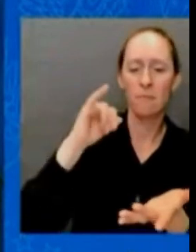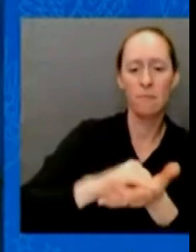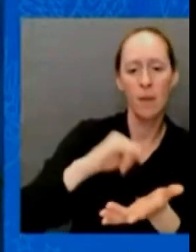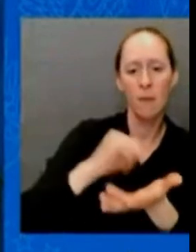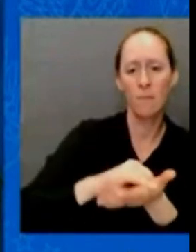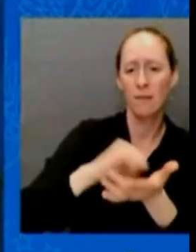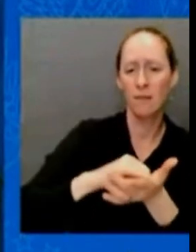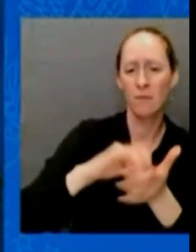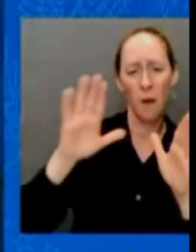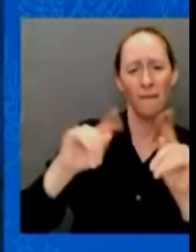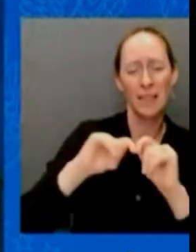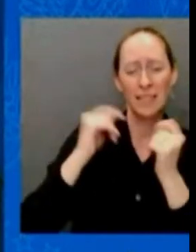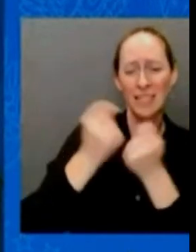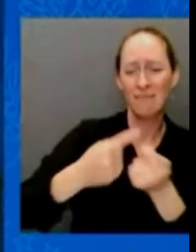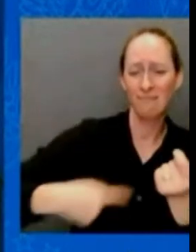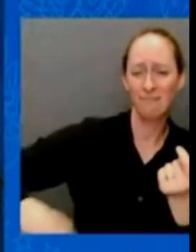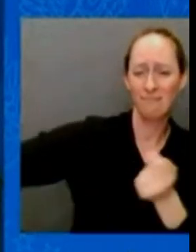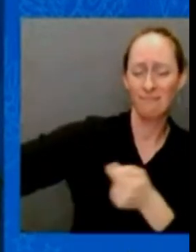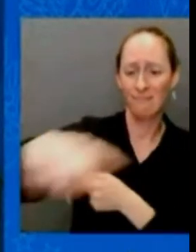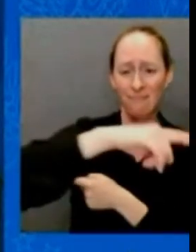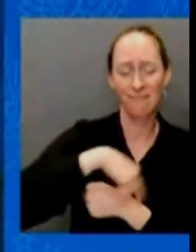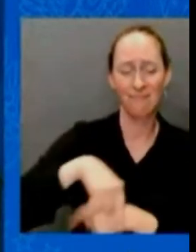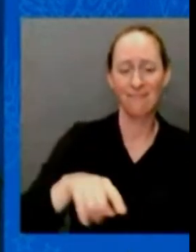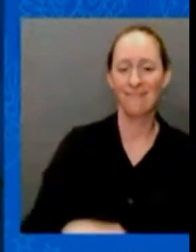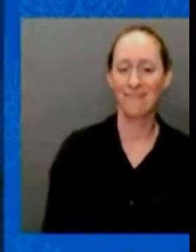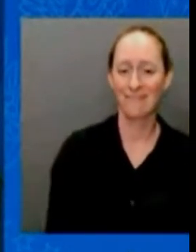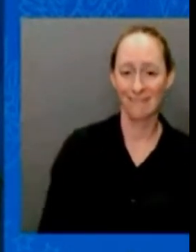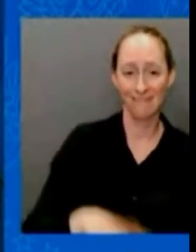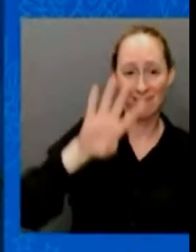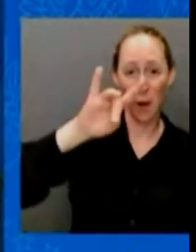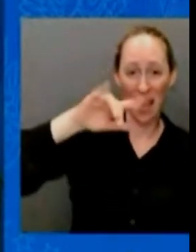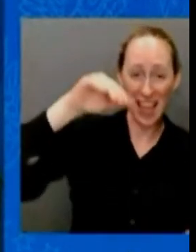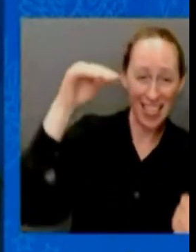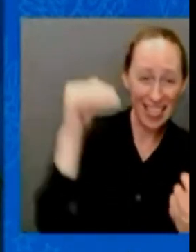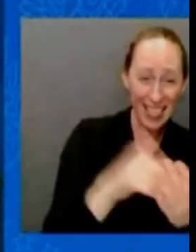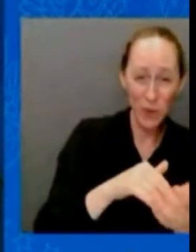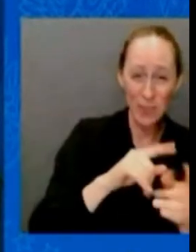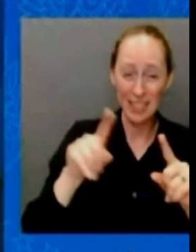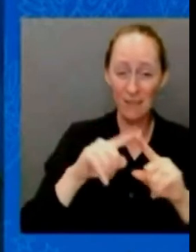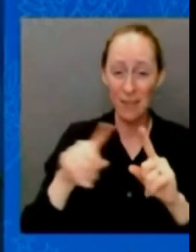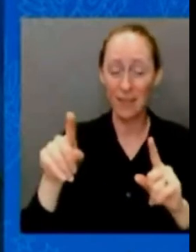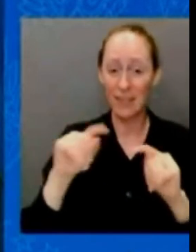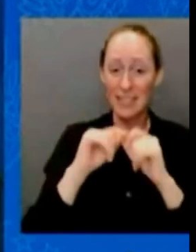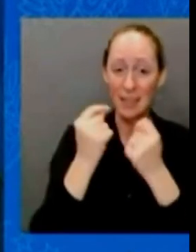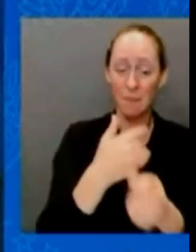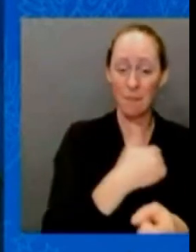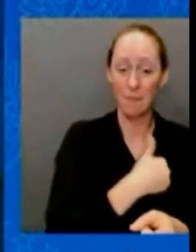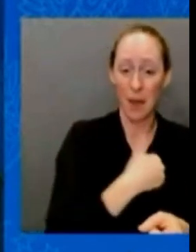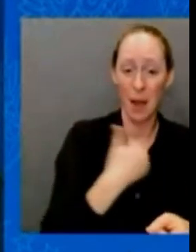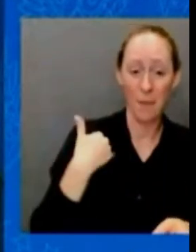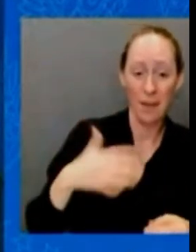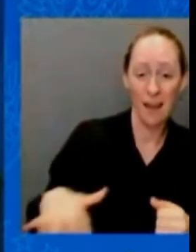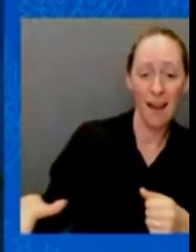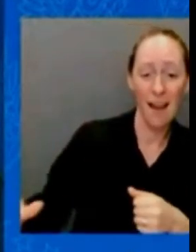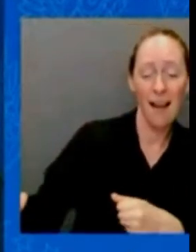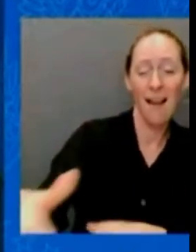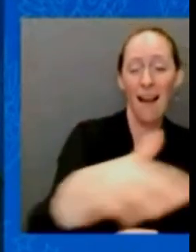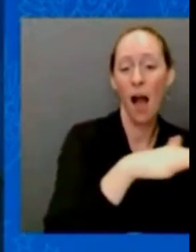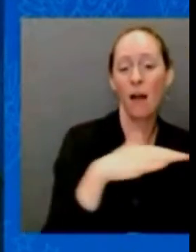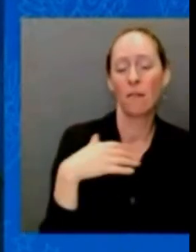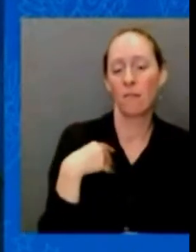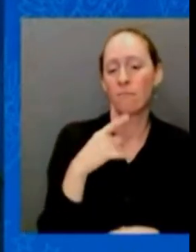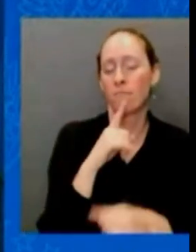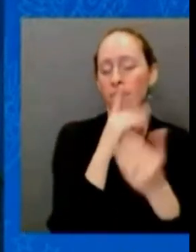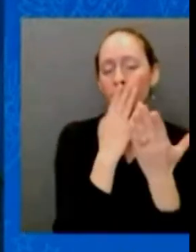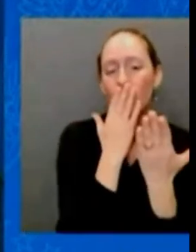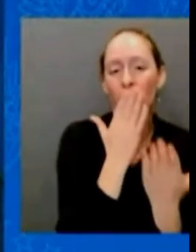members has delivered for the company. I'm really grateful to all our team members worldwide that do what they